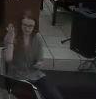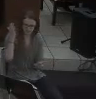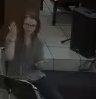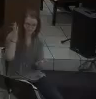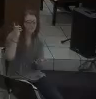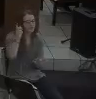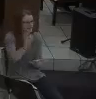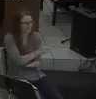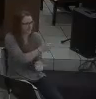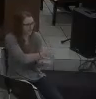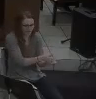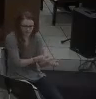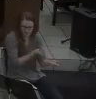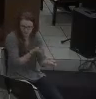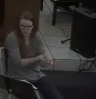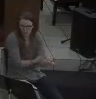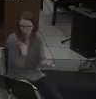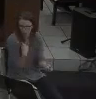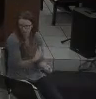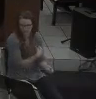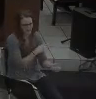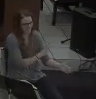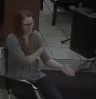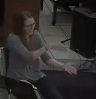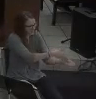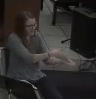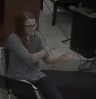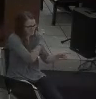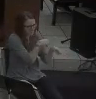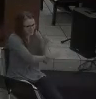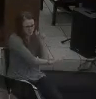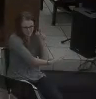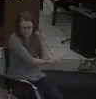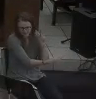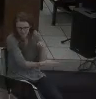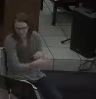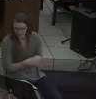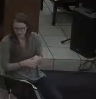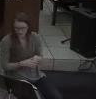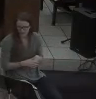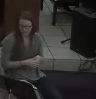who aids us against the enemy.